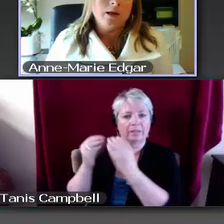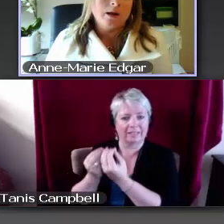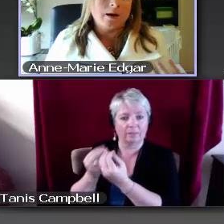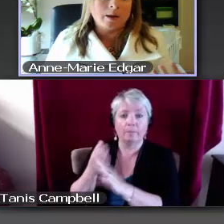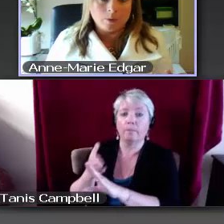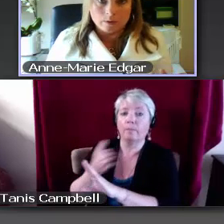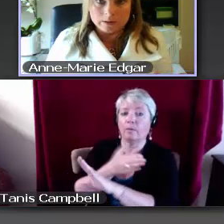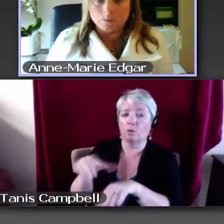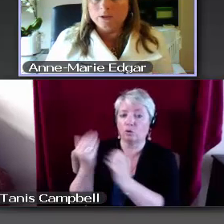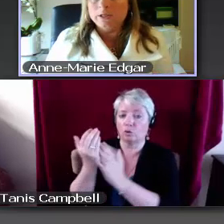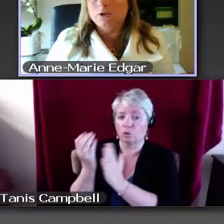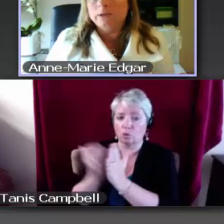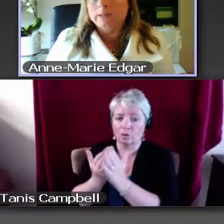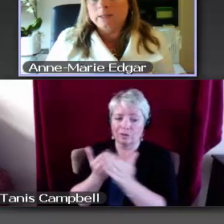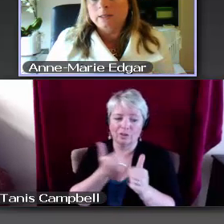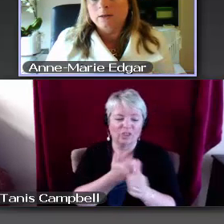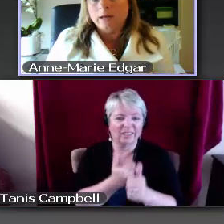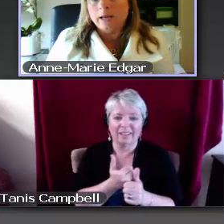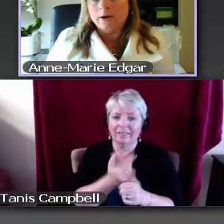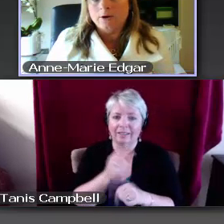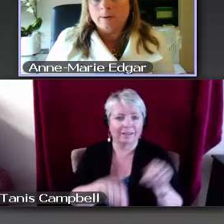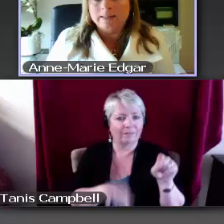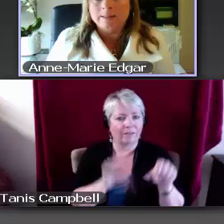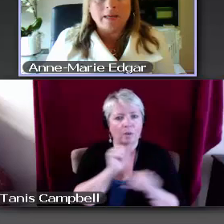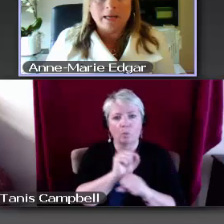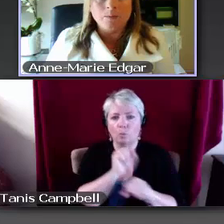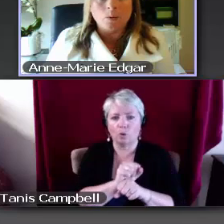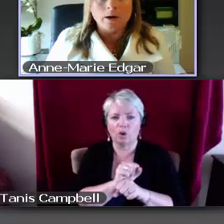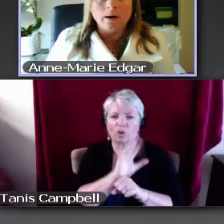unemployable. Employers weren't interested in looking